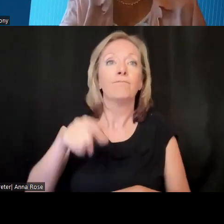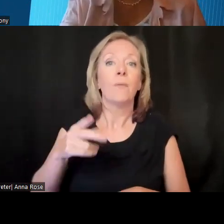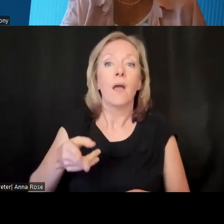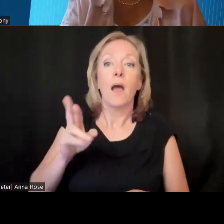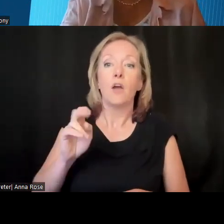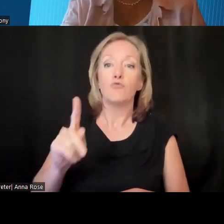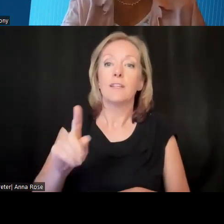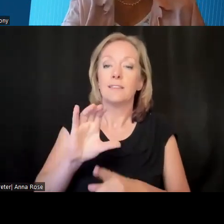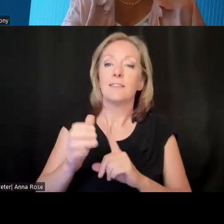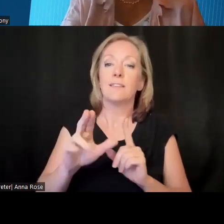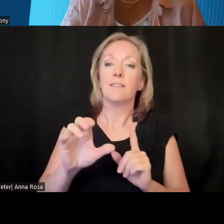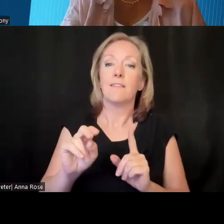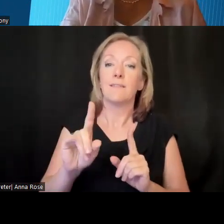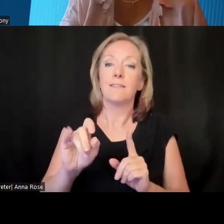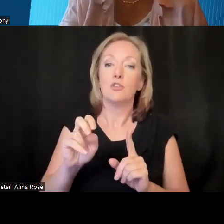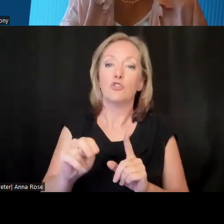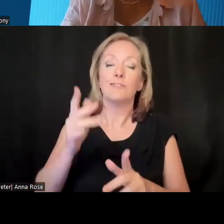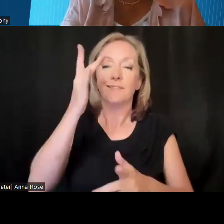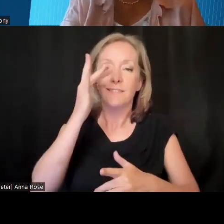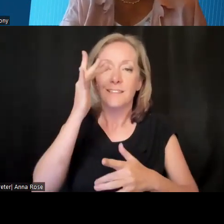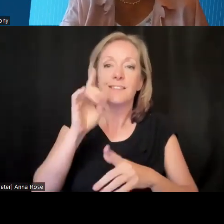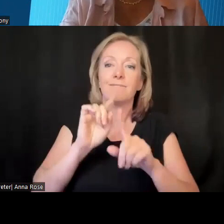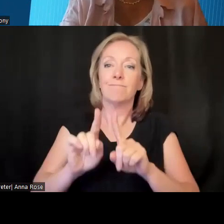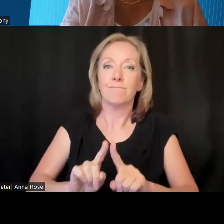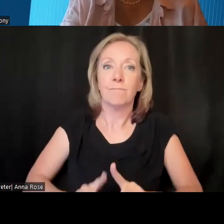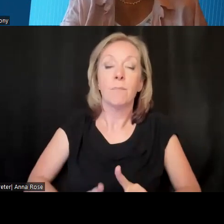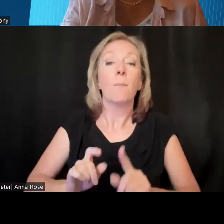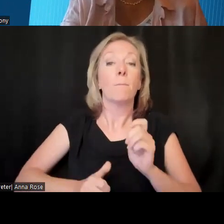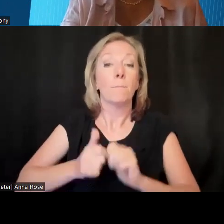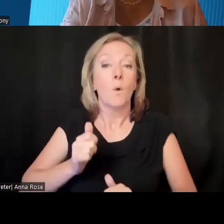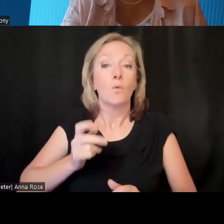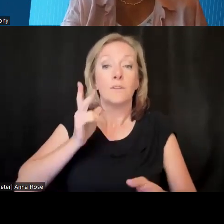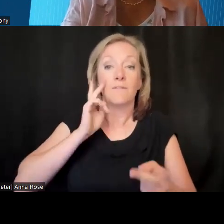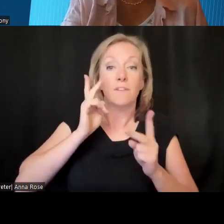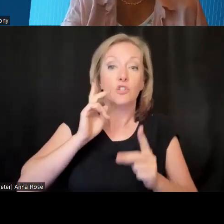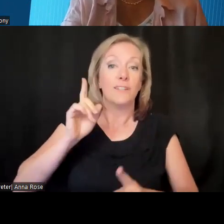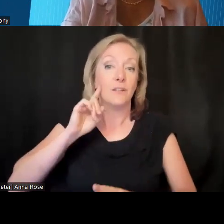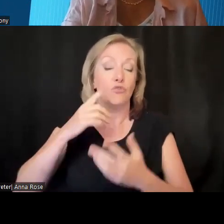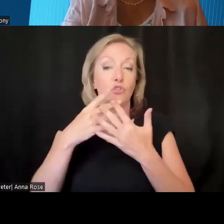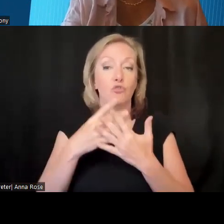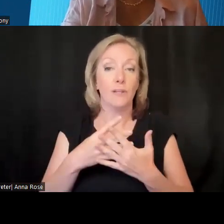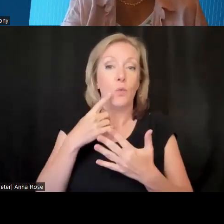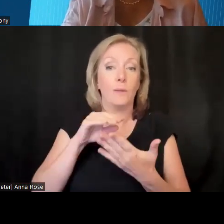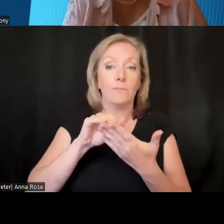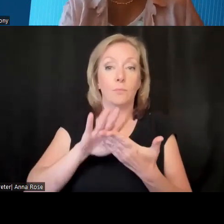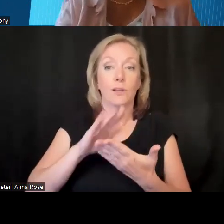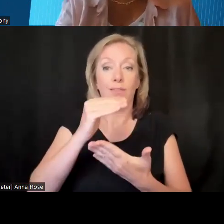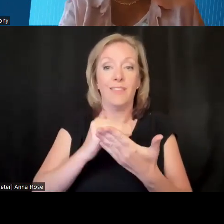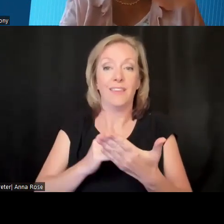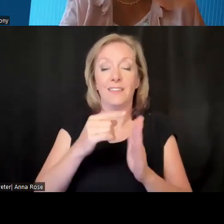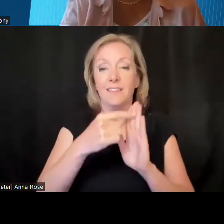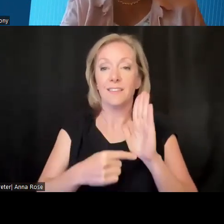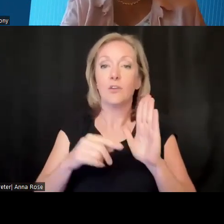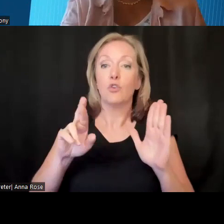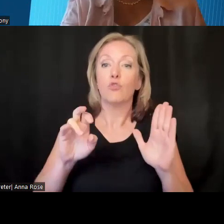about some of these in more detail, but most vision and hearing screenings will list these as risk factors. And these